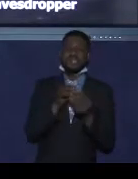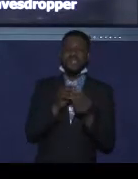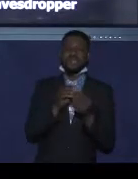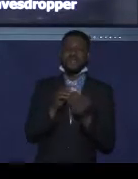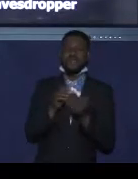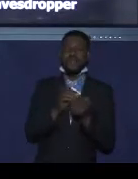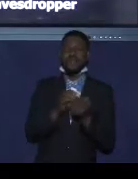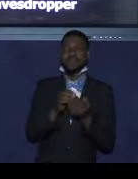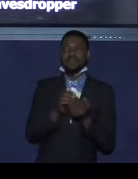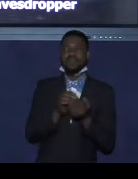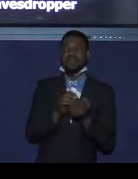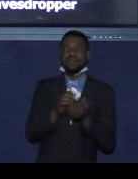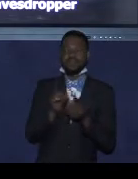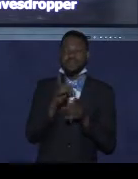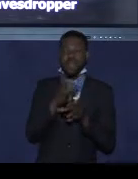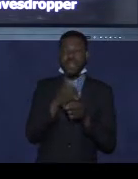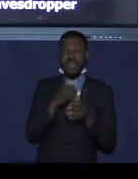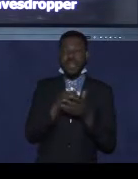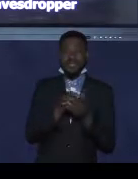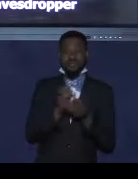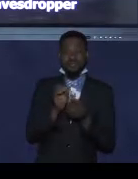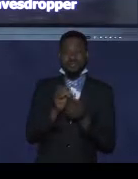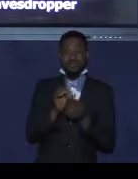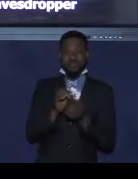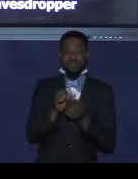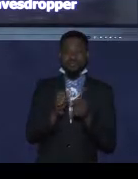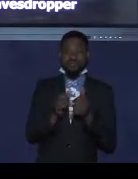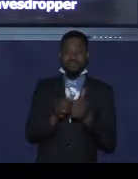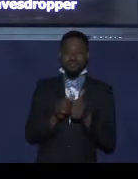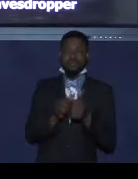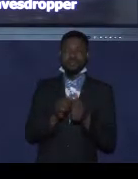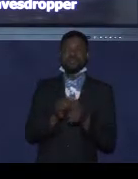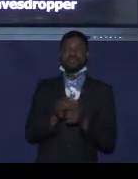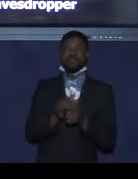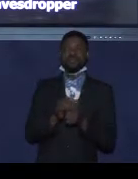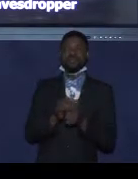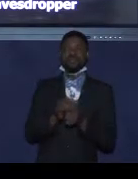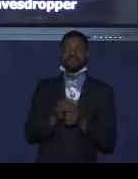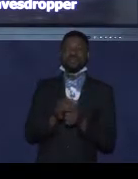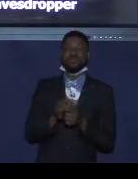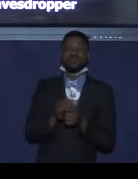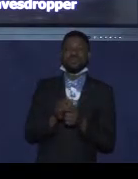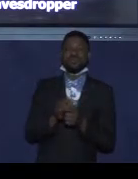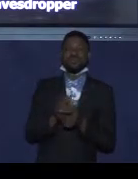is fragile. Yes. Did you get that too? I trust you.